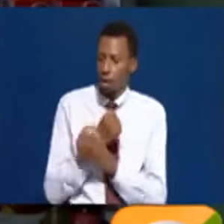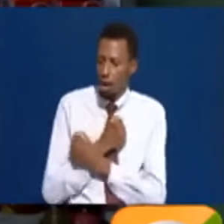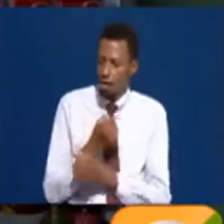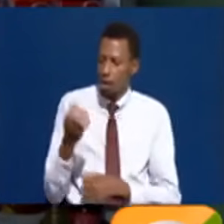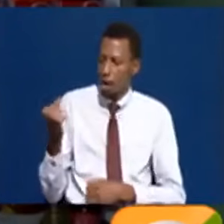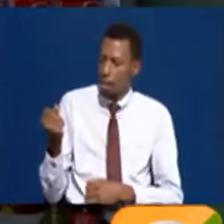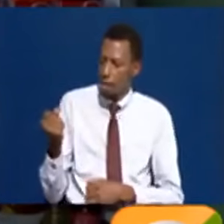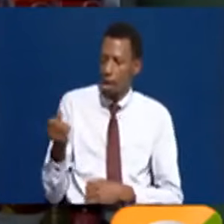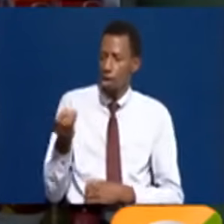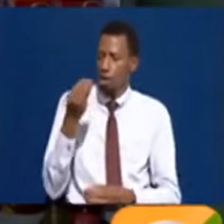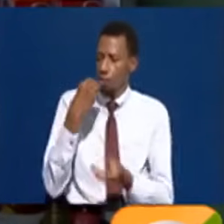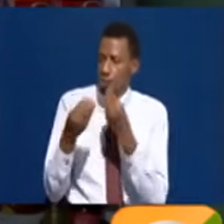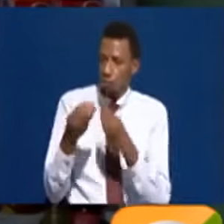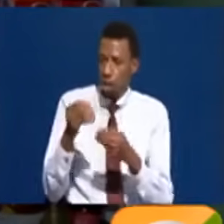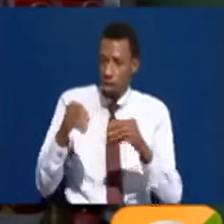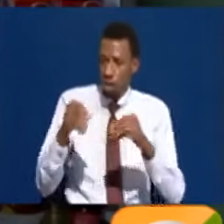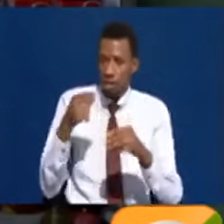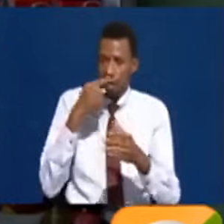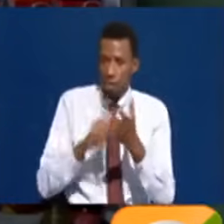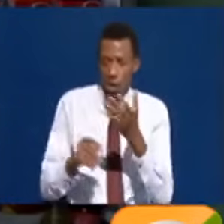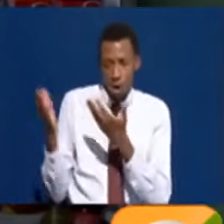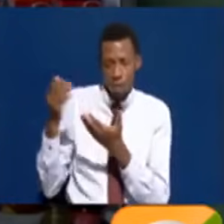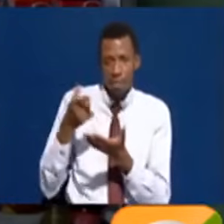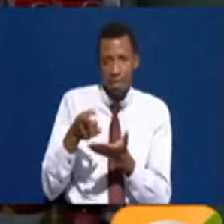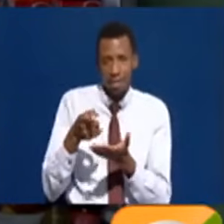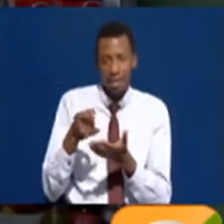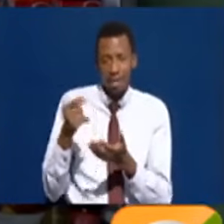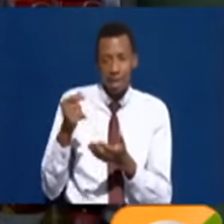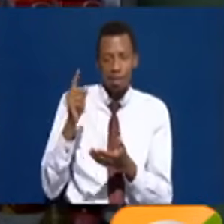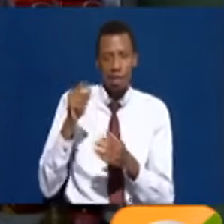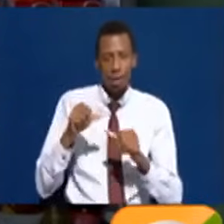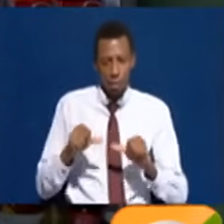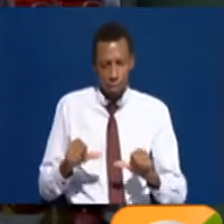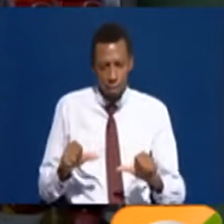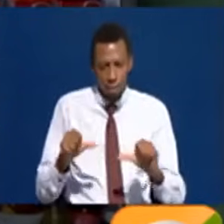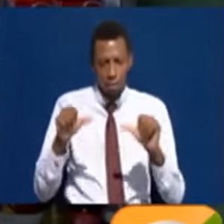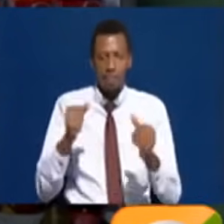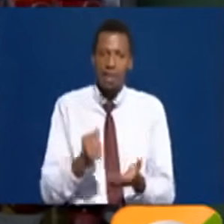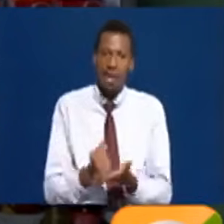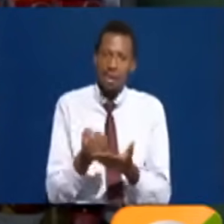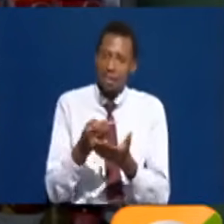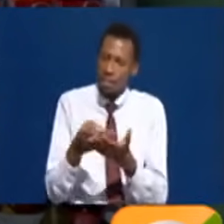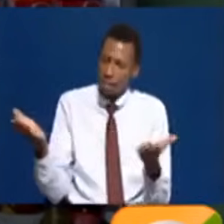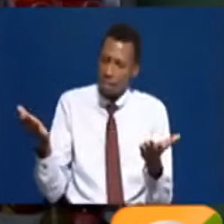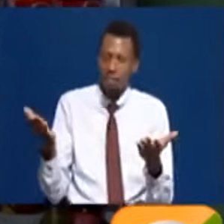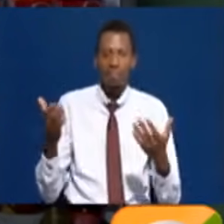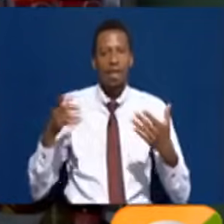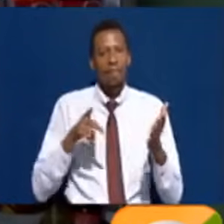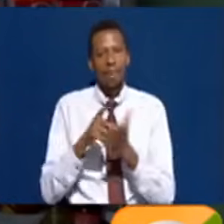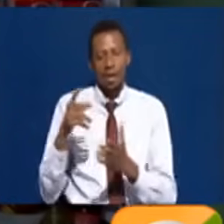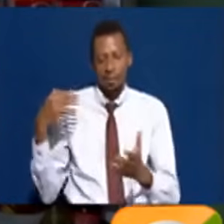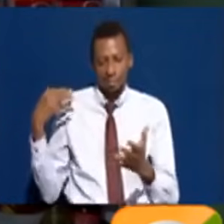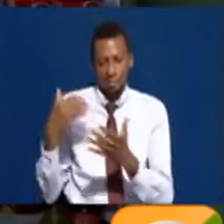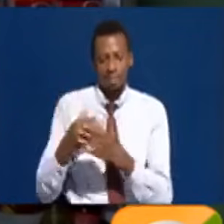in reduction of the prices of this commodity will be sustained to enable them afford them in the long run. Brenda